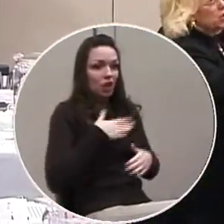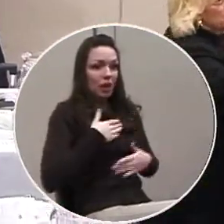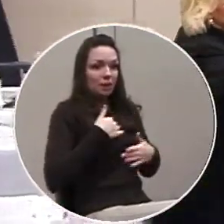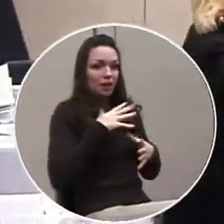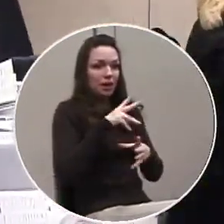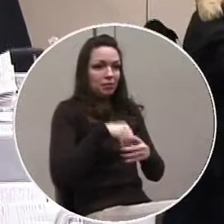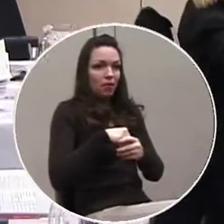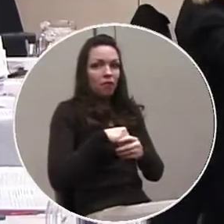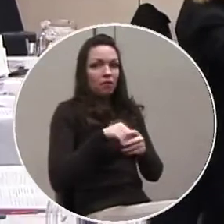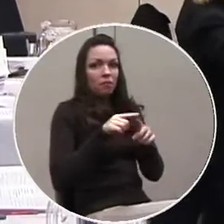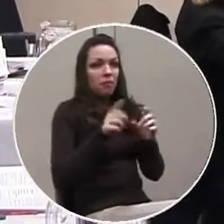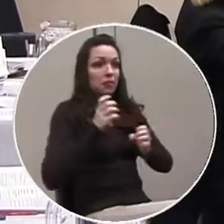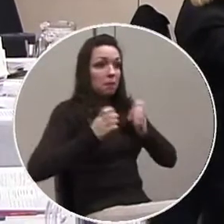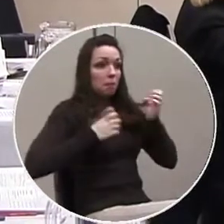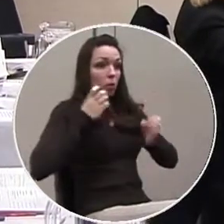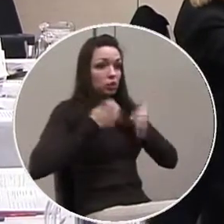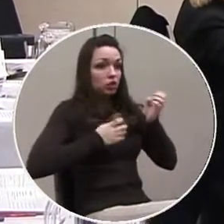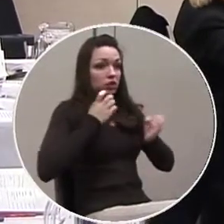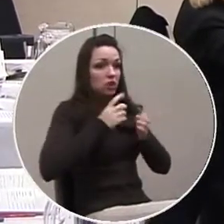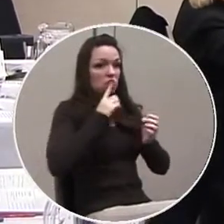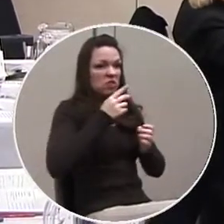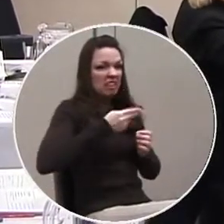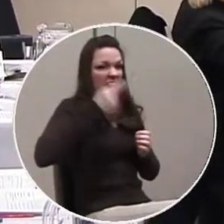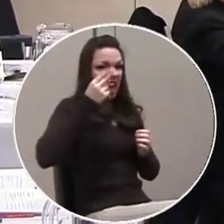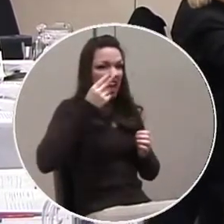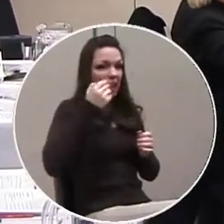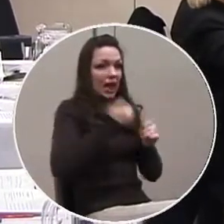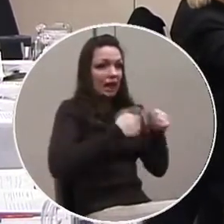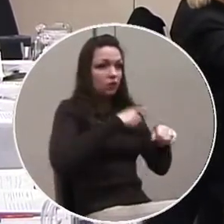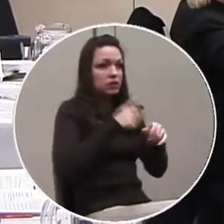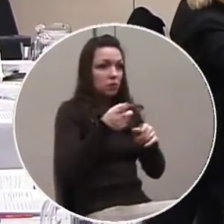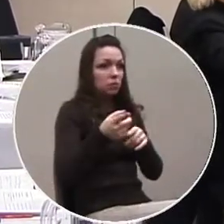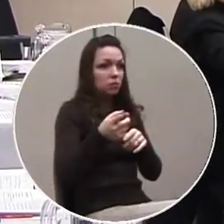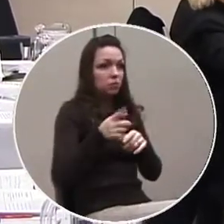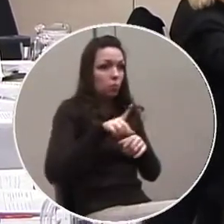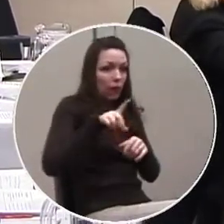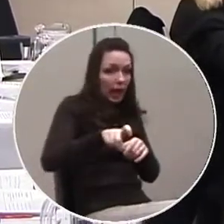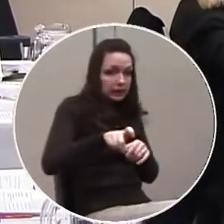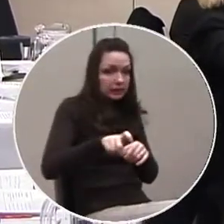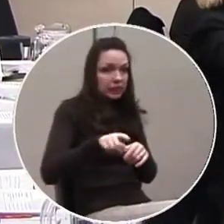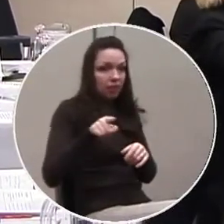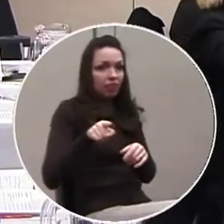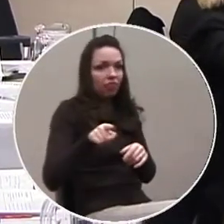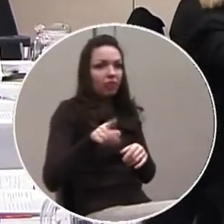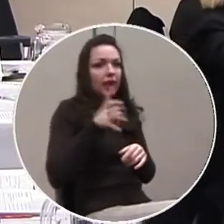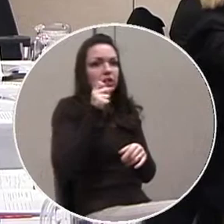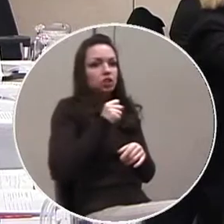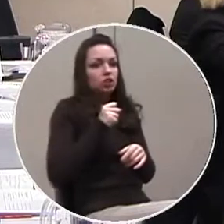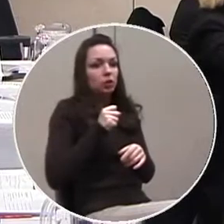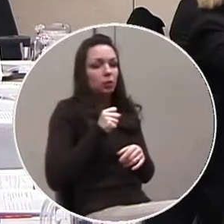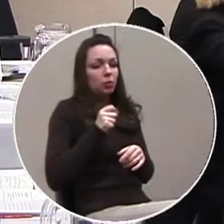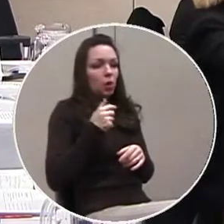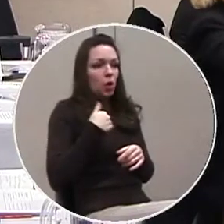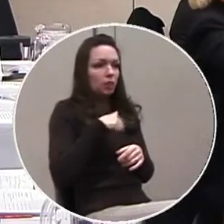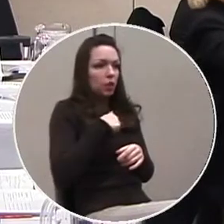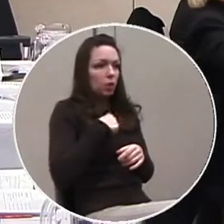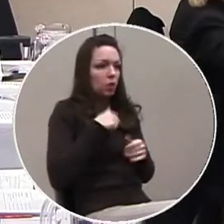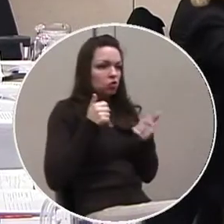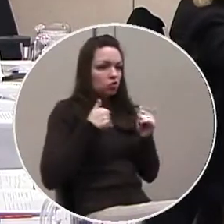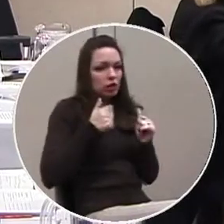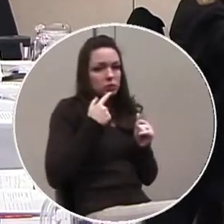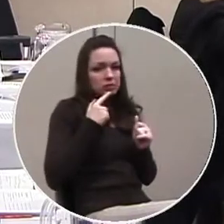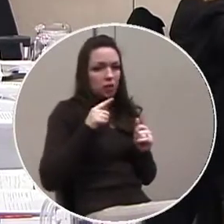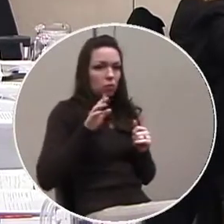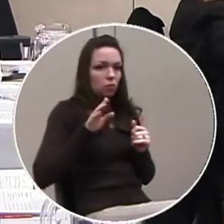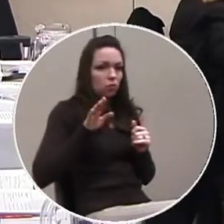that emotions are so high that every time you ask a question, they assume you're questioning what they do. So next